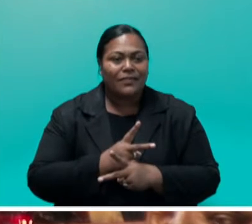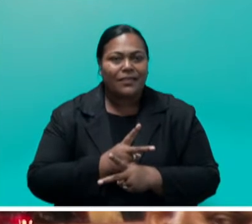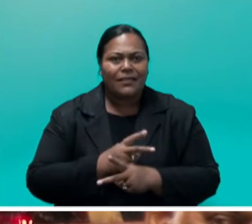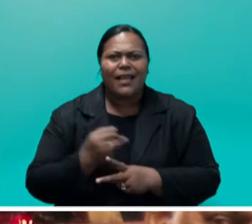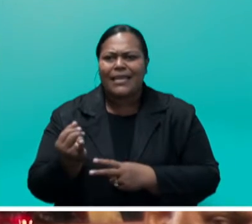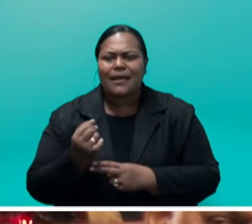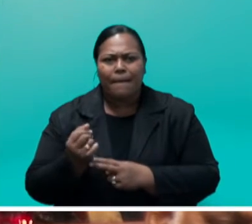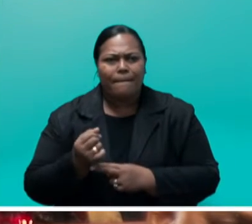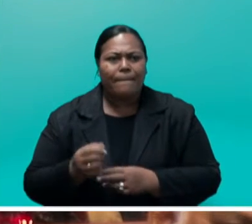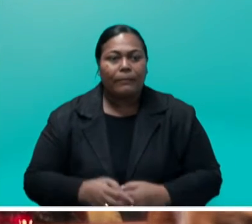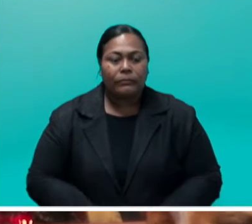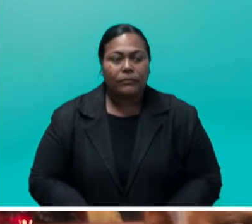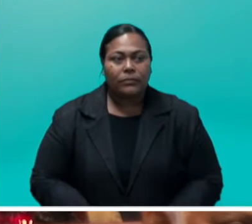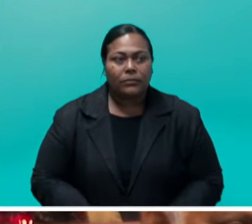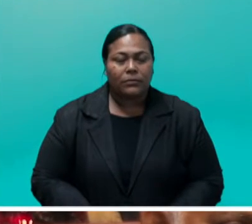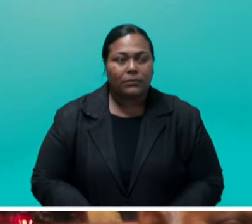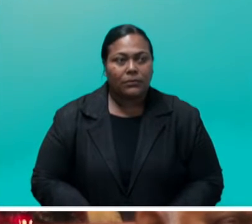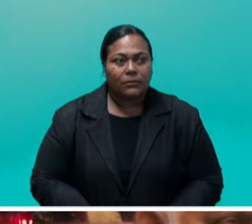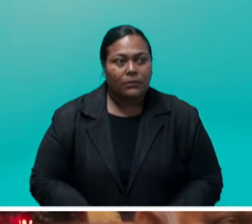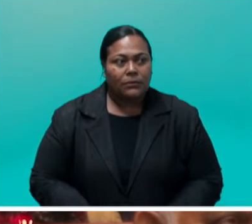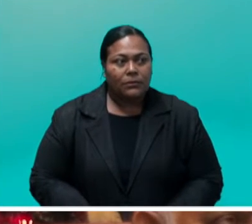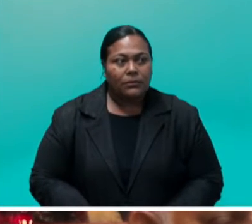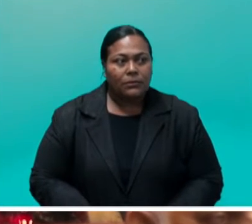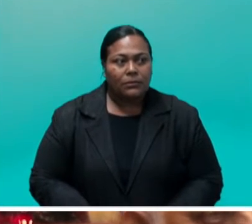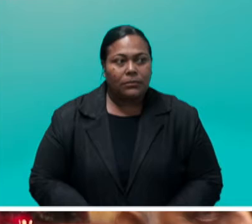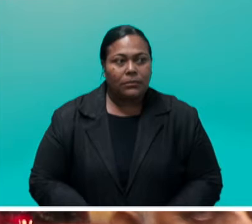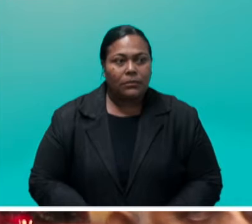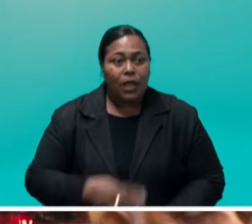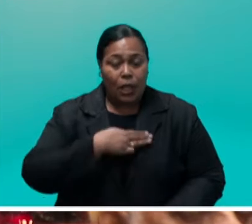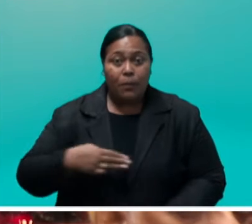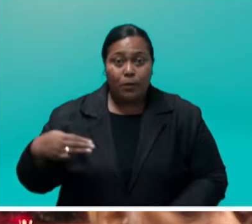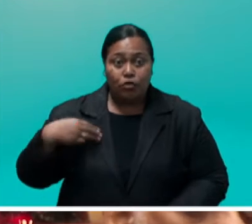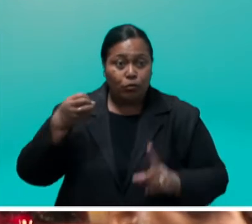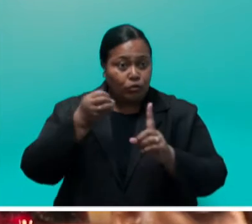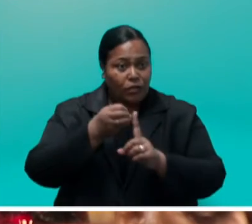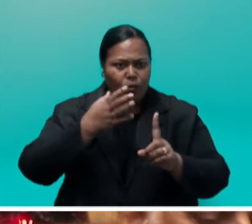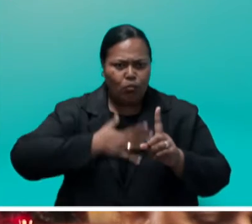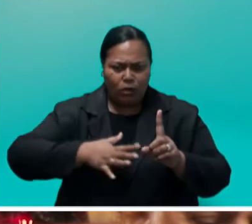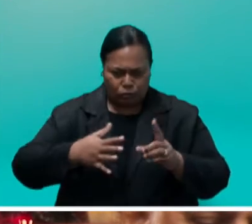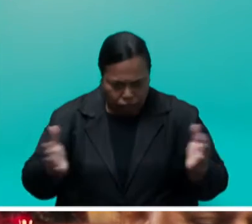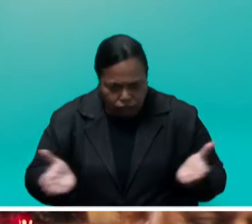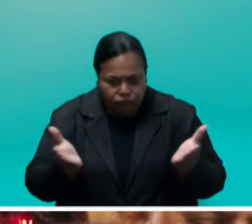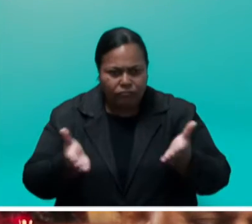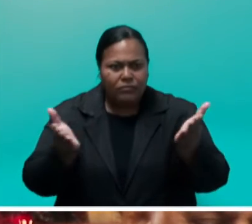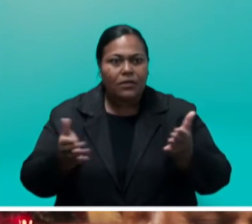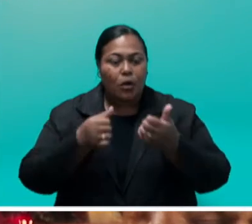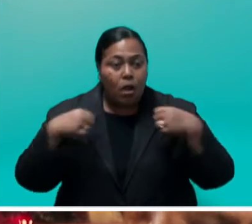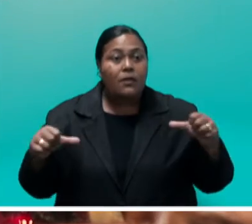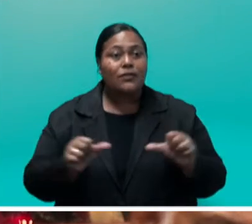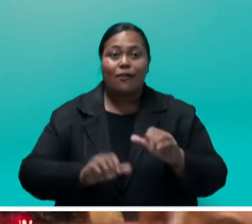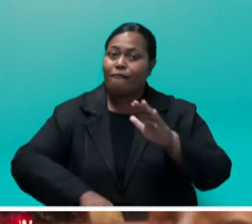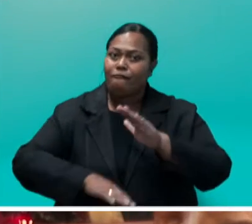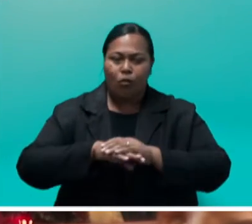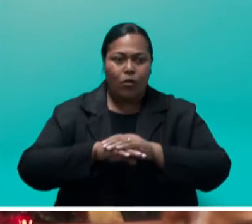levels. Mr. Speaker, sir, the Ministry's objective to realize the full potential of agriculture as a